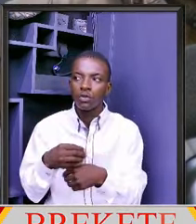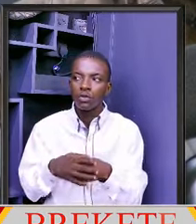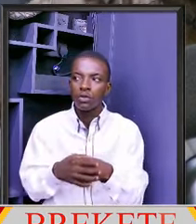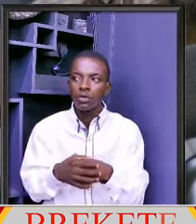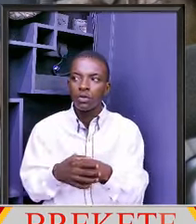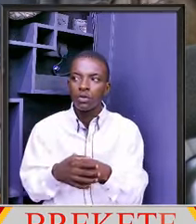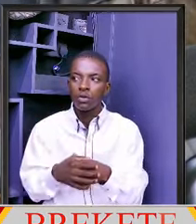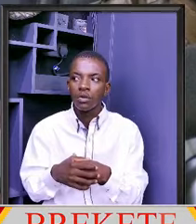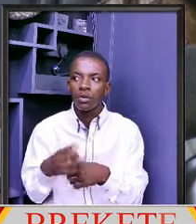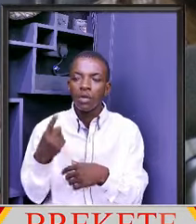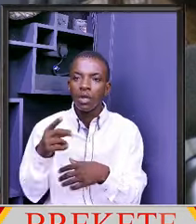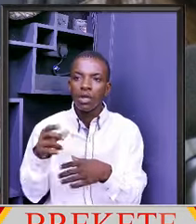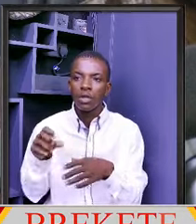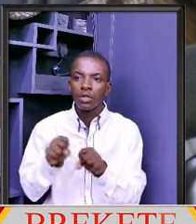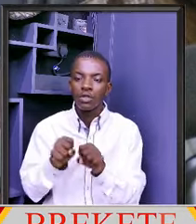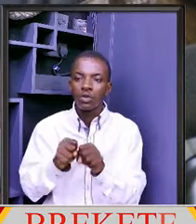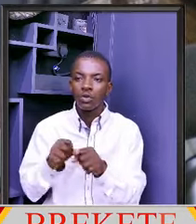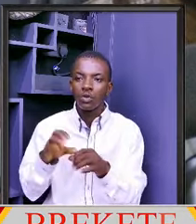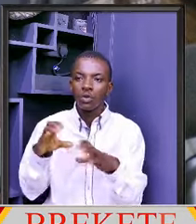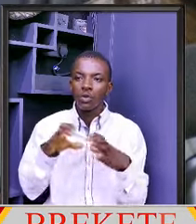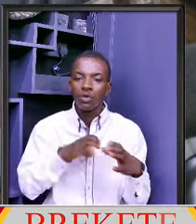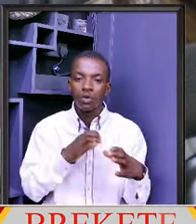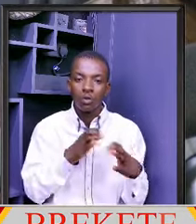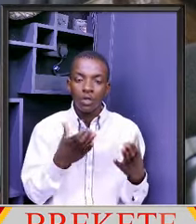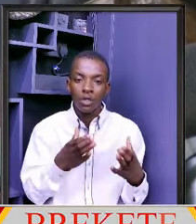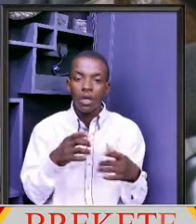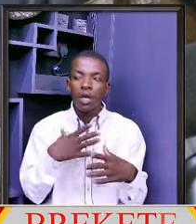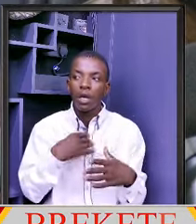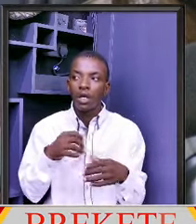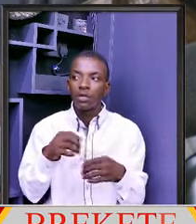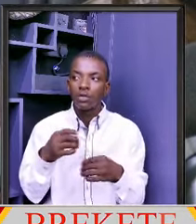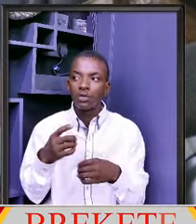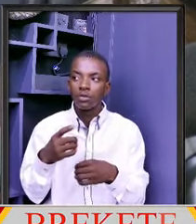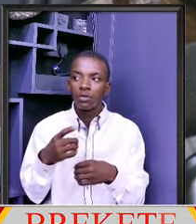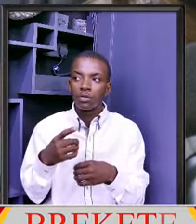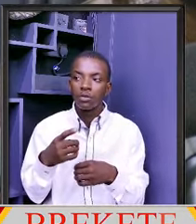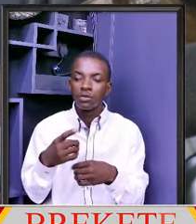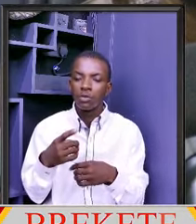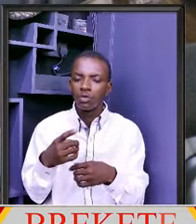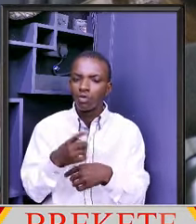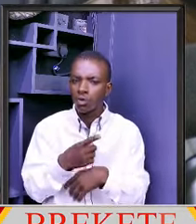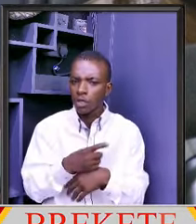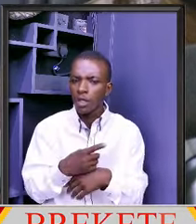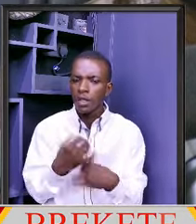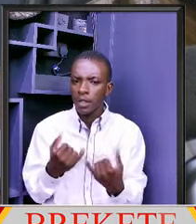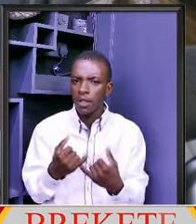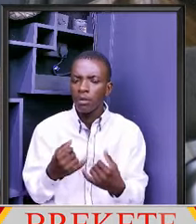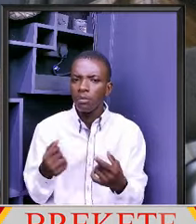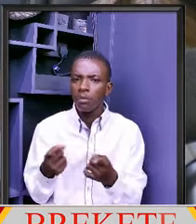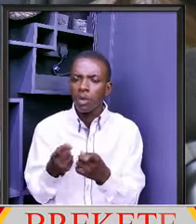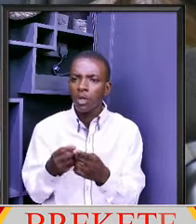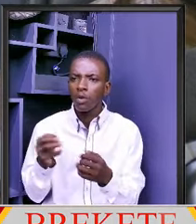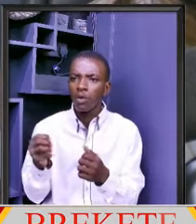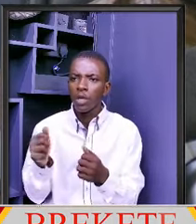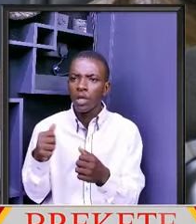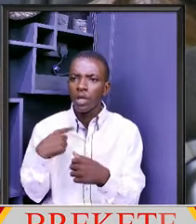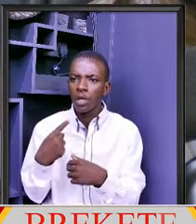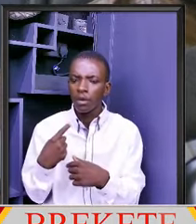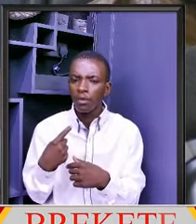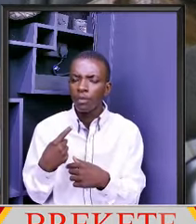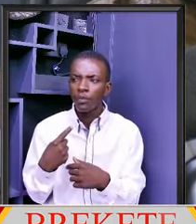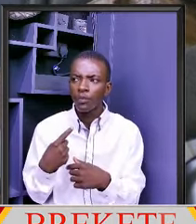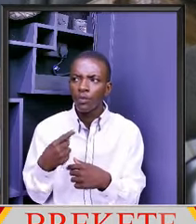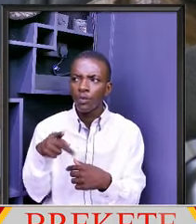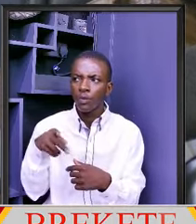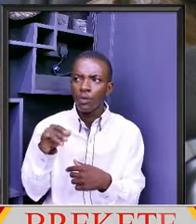shoe community. I went to a shop. And today, in my meeting with him, he told me, Pius,